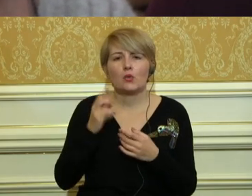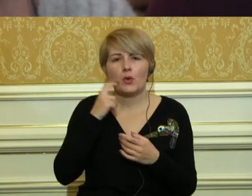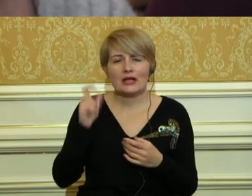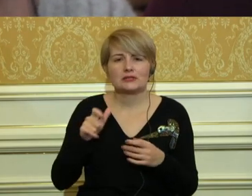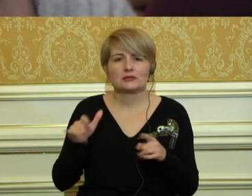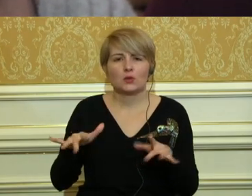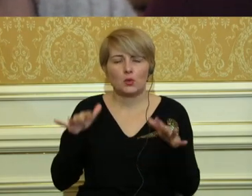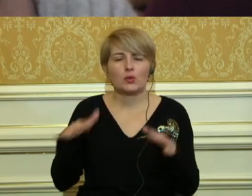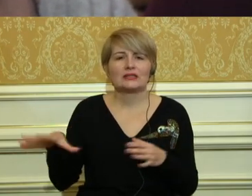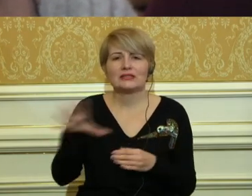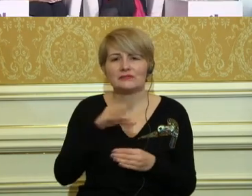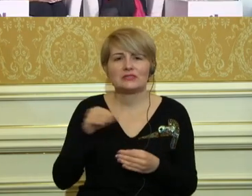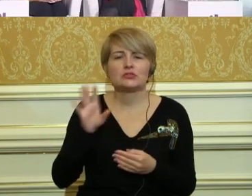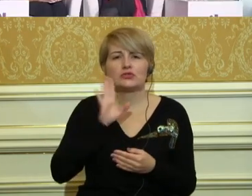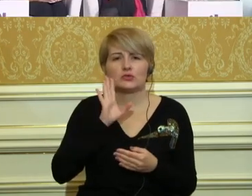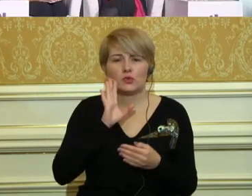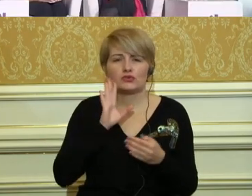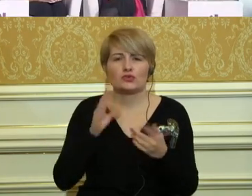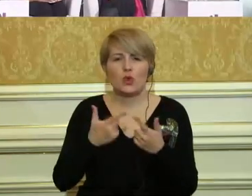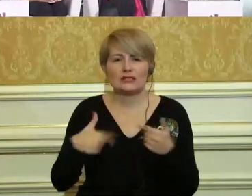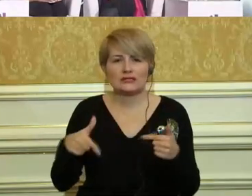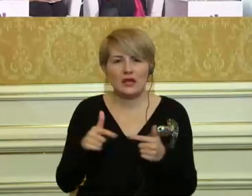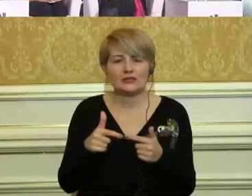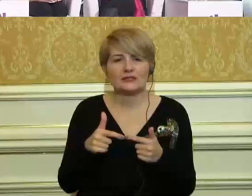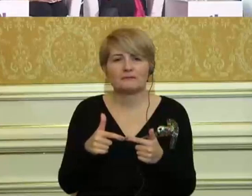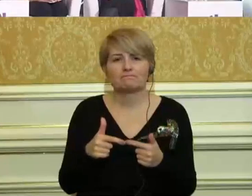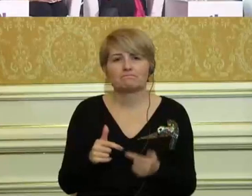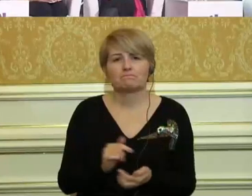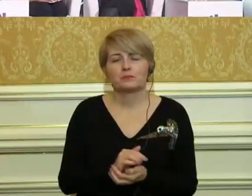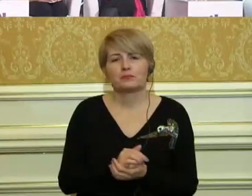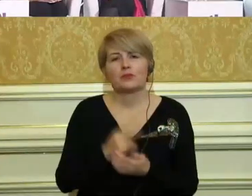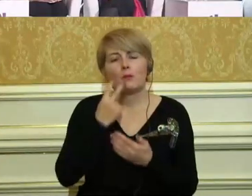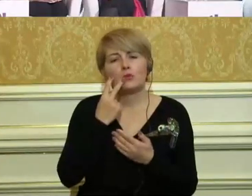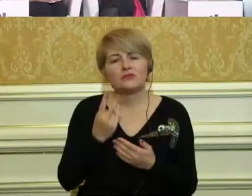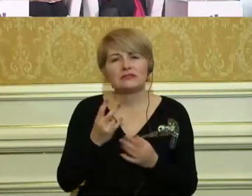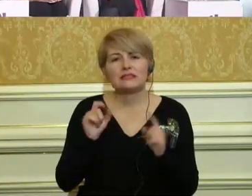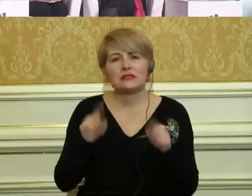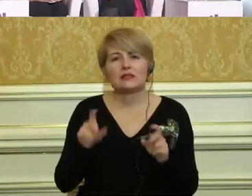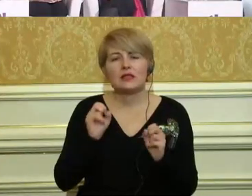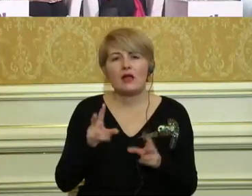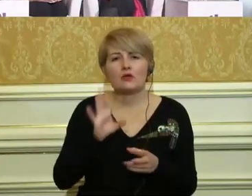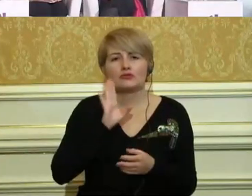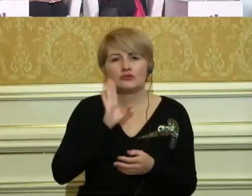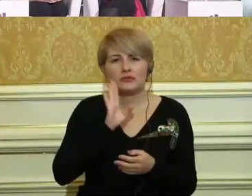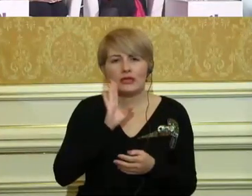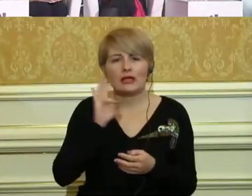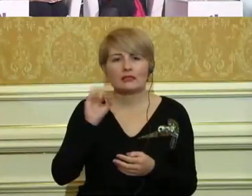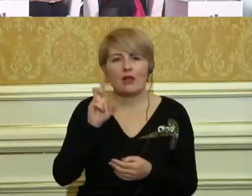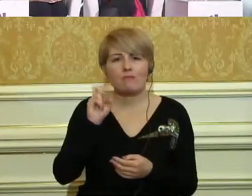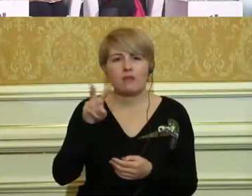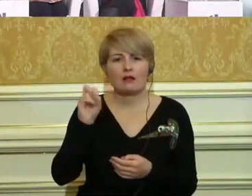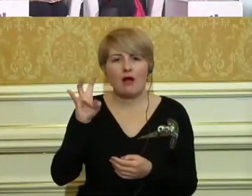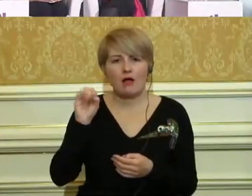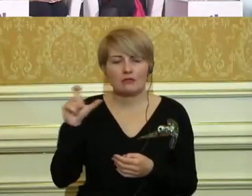here to take a closer look at how the Balkan women have been getting together during the conflicts, after